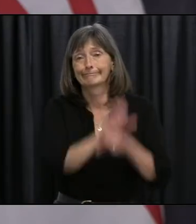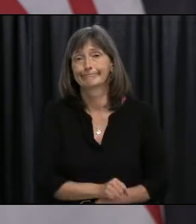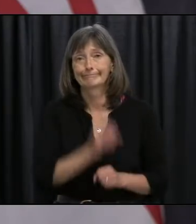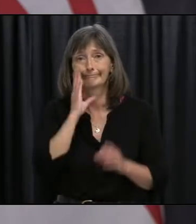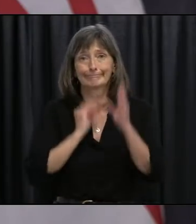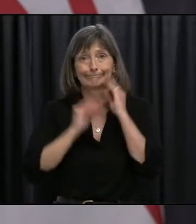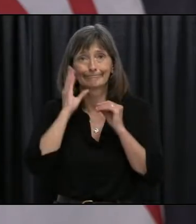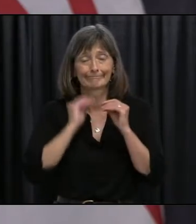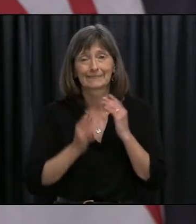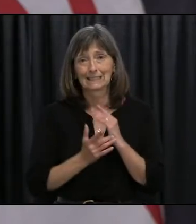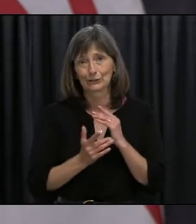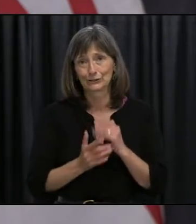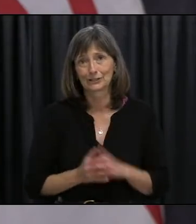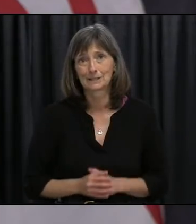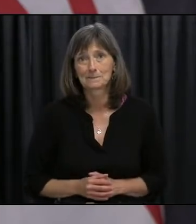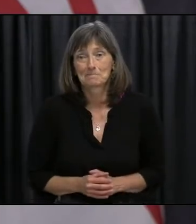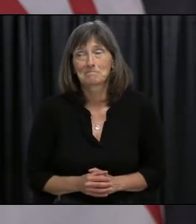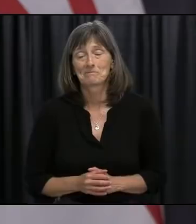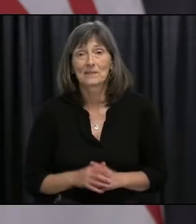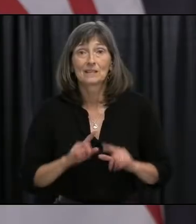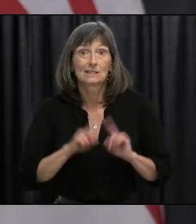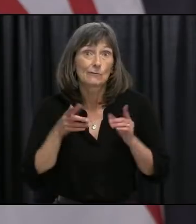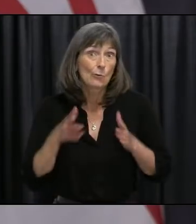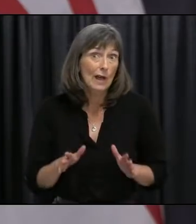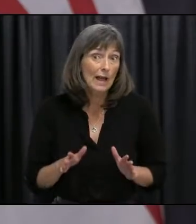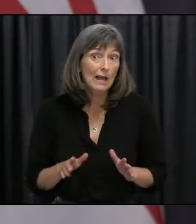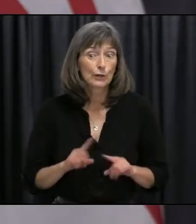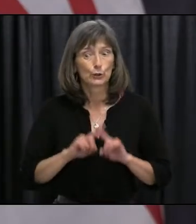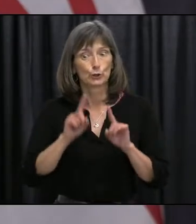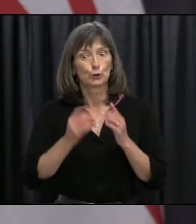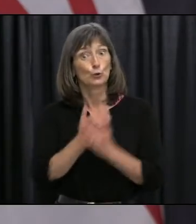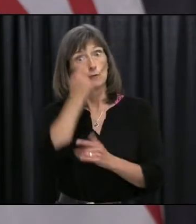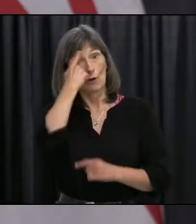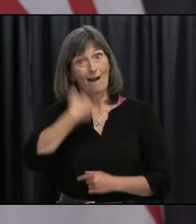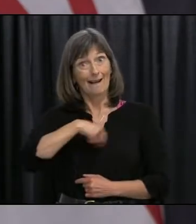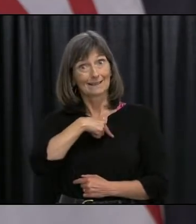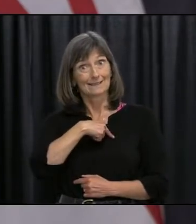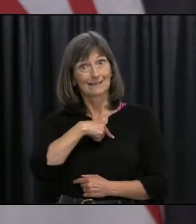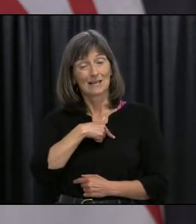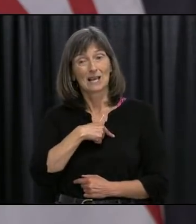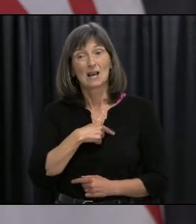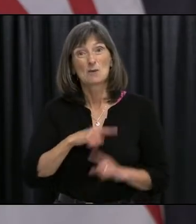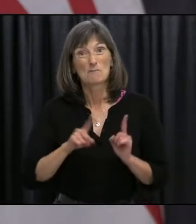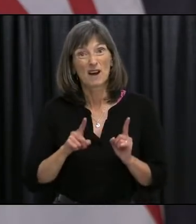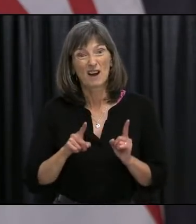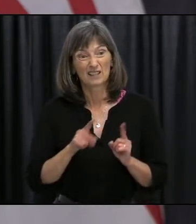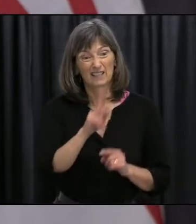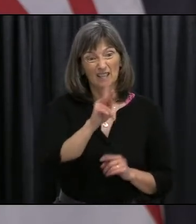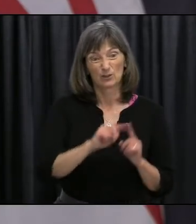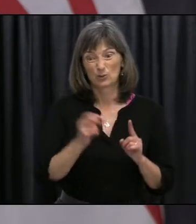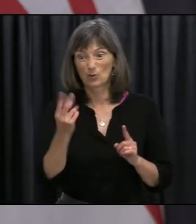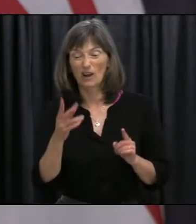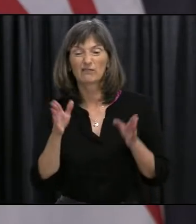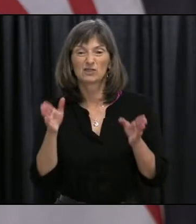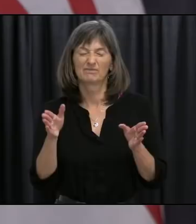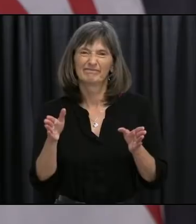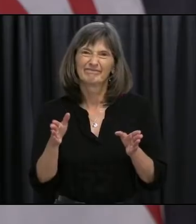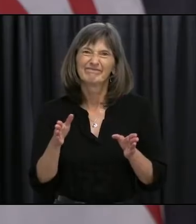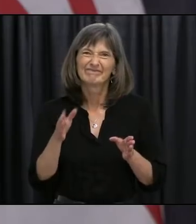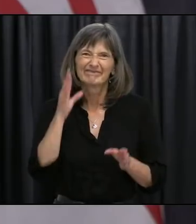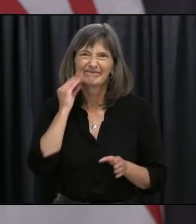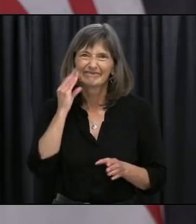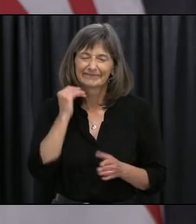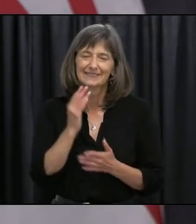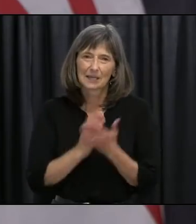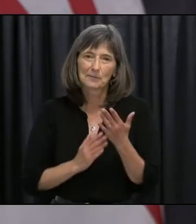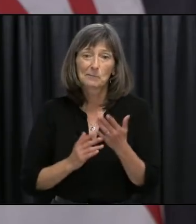So this will be a new way of doing things, but new to us, but not so new to the K-12 system. There will be some adjustments,